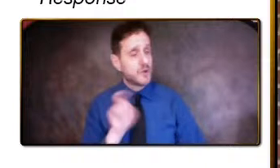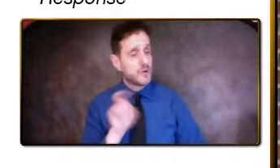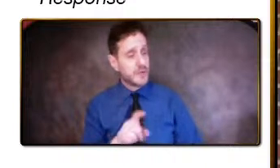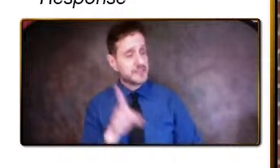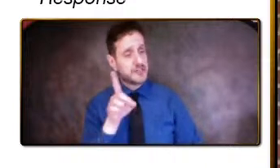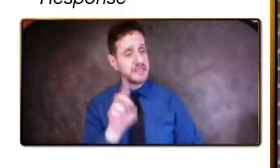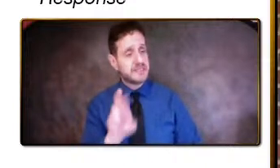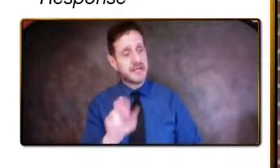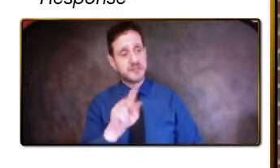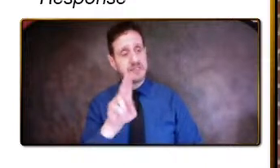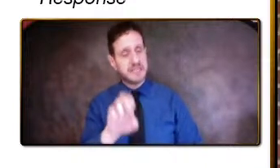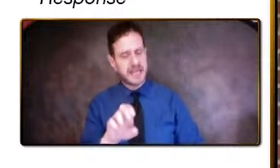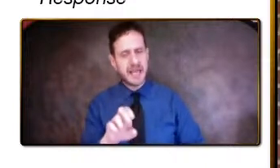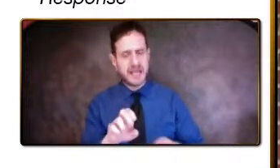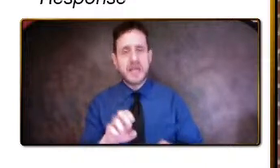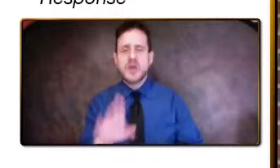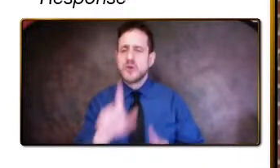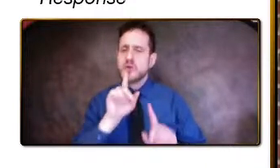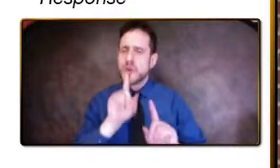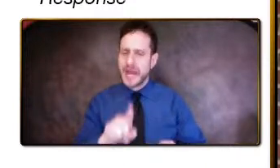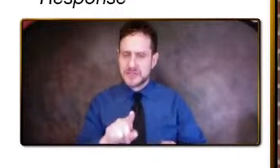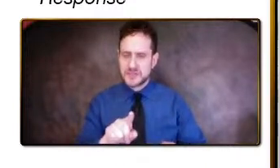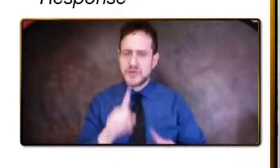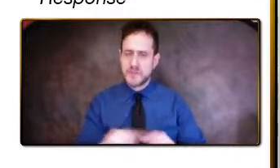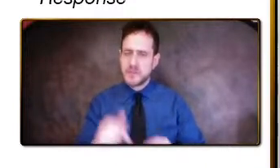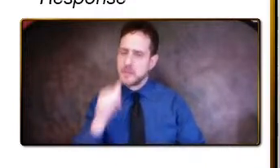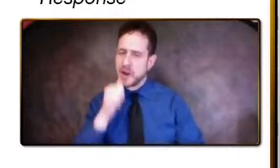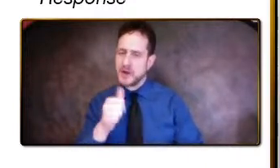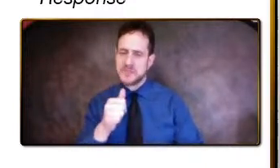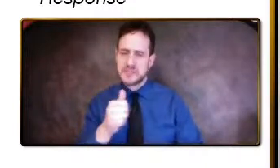for you to repeat that answer you just gave in Spanish and English.